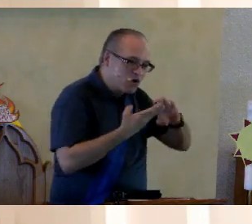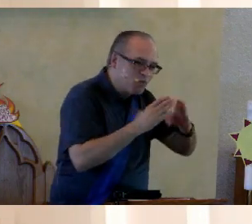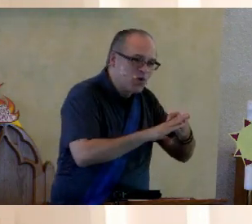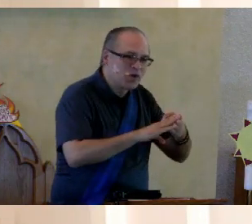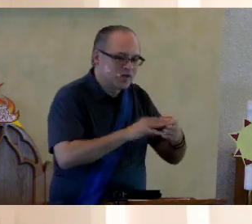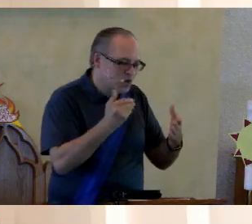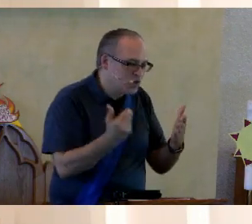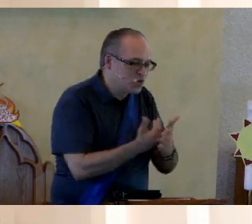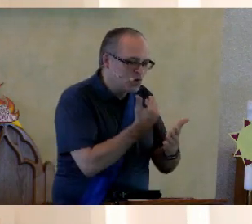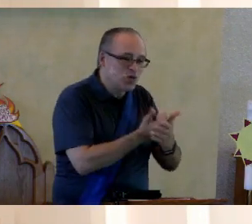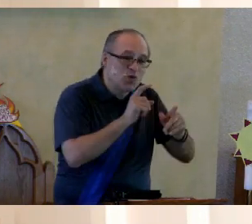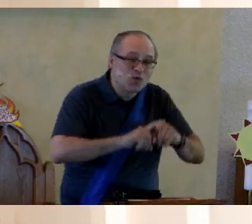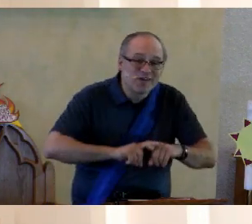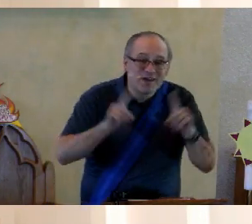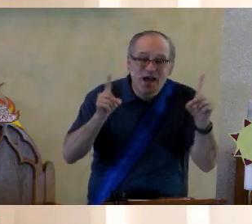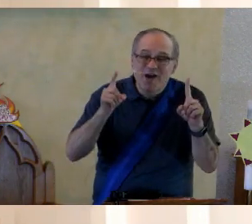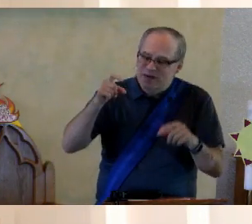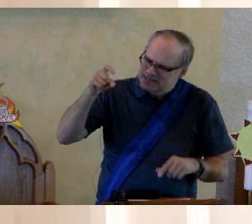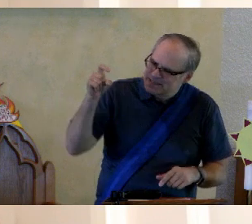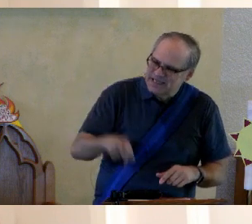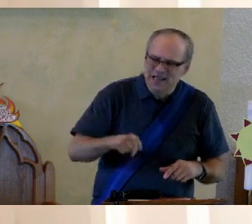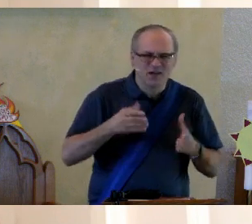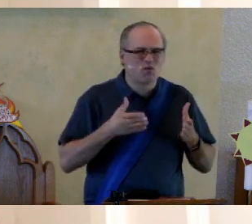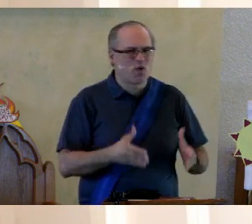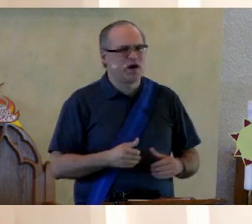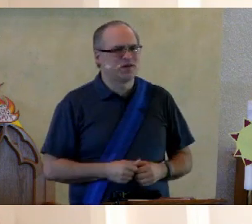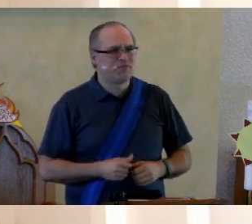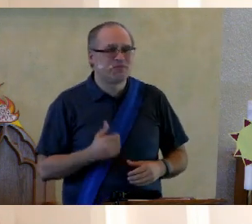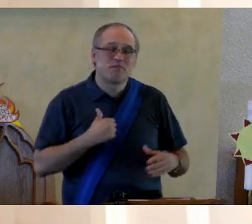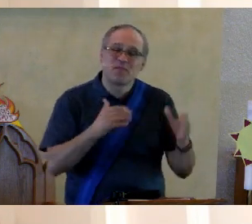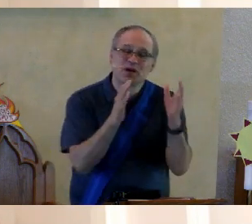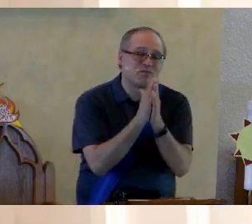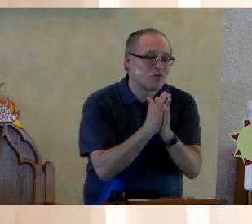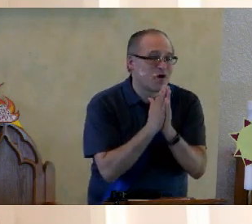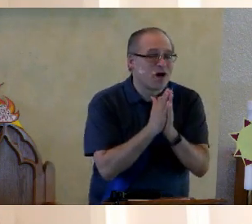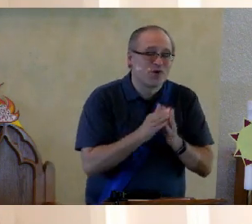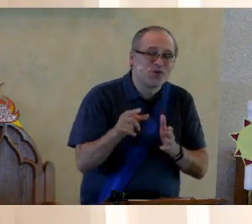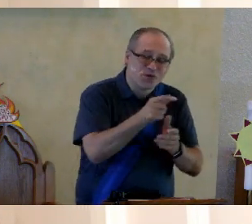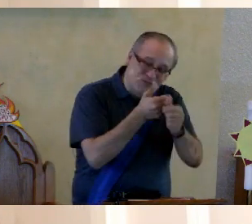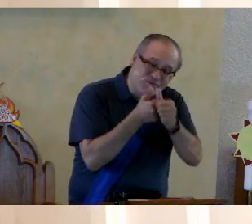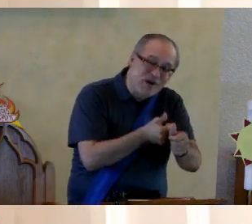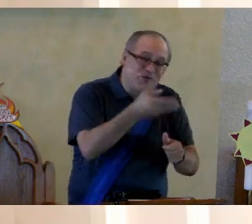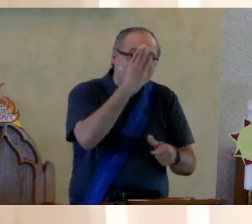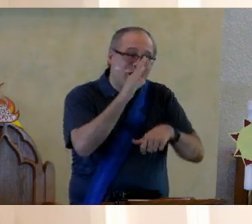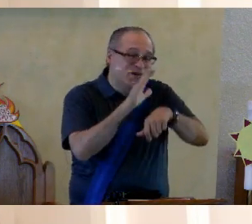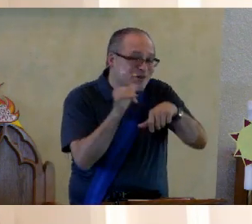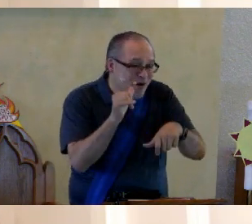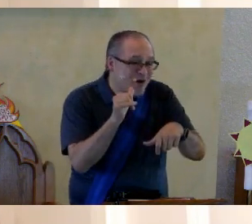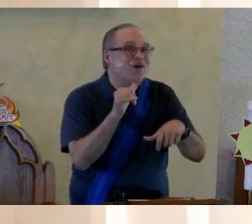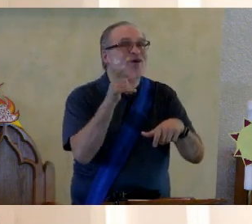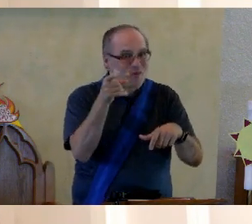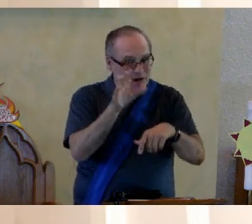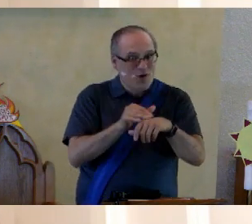different, and necessary ways. It is my prayer that you will heed God's call when it comes, and it is also my